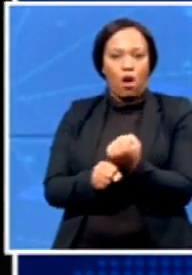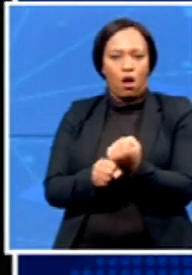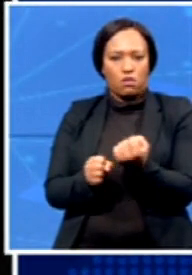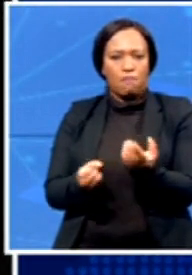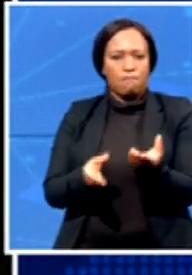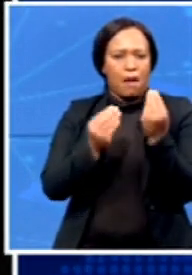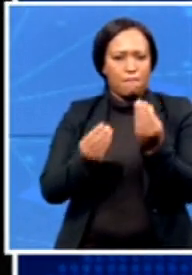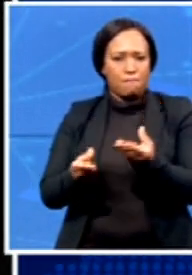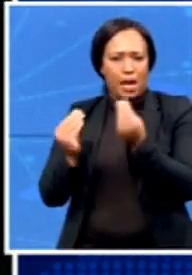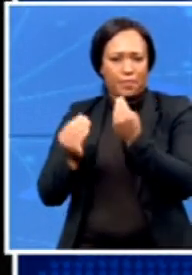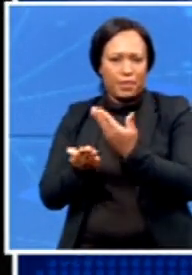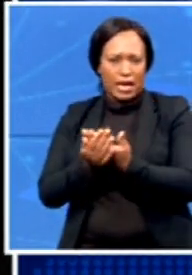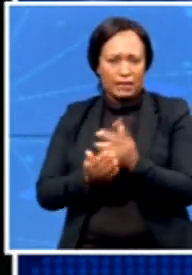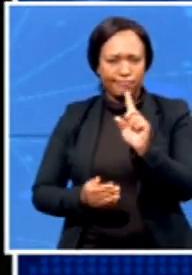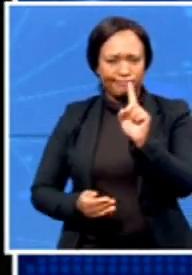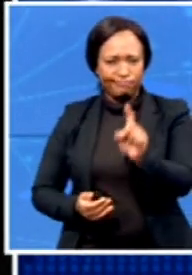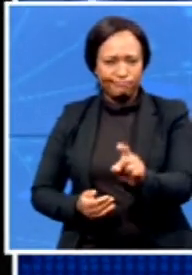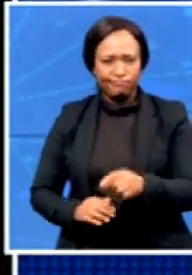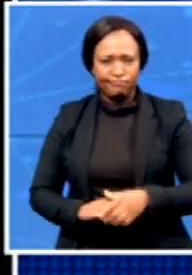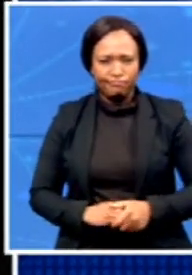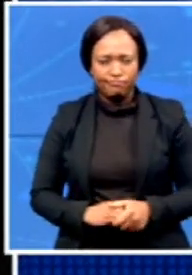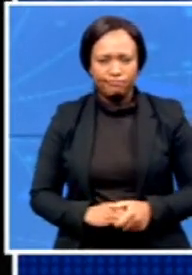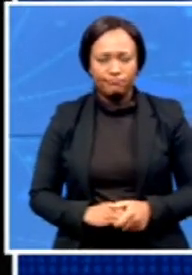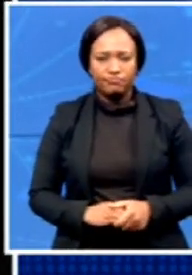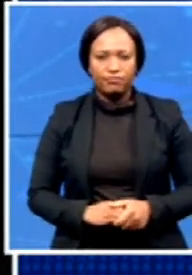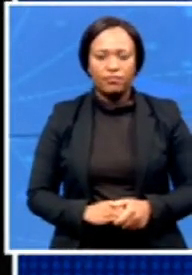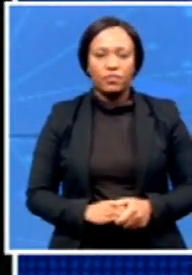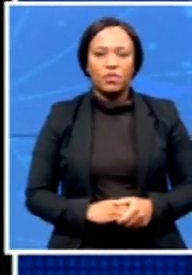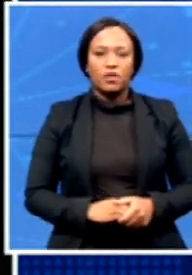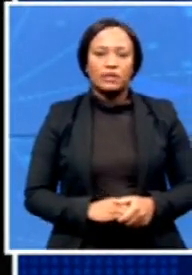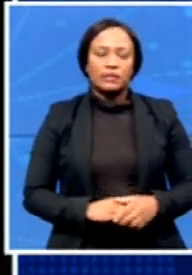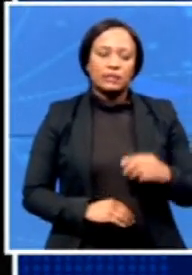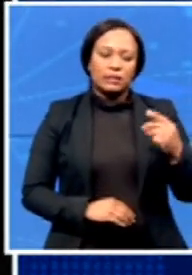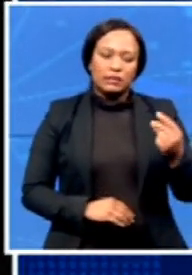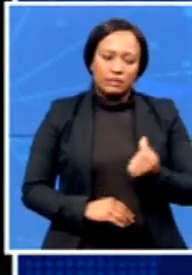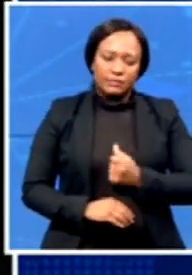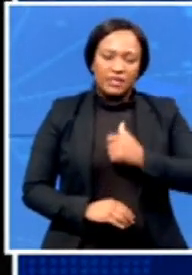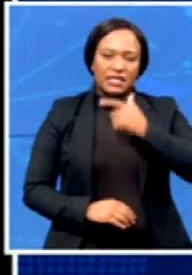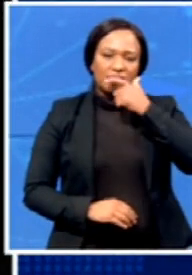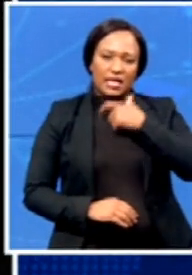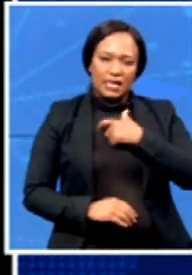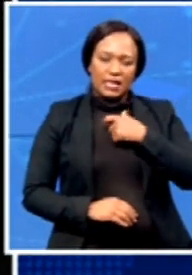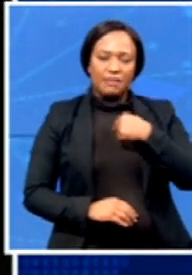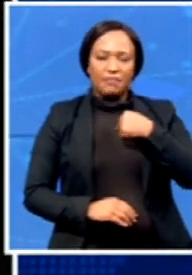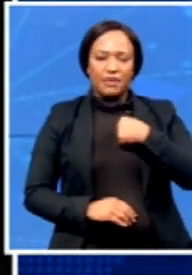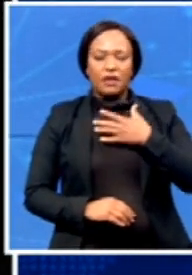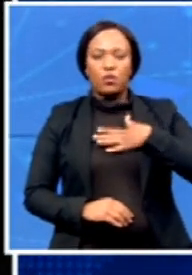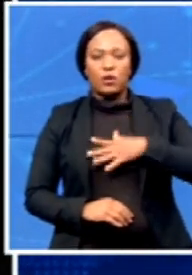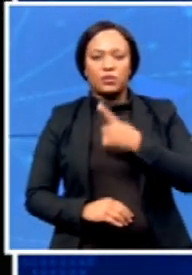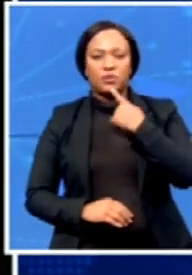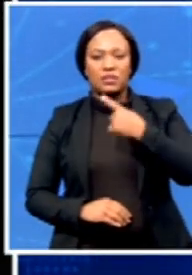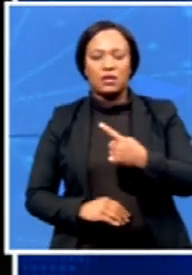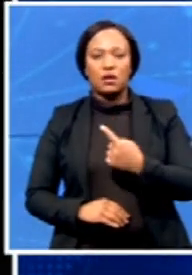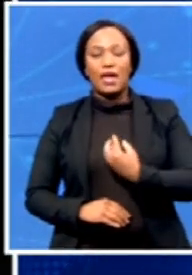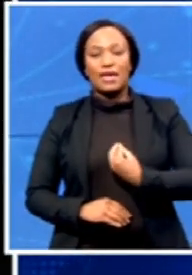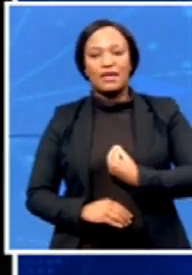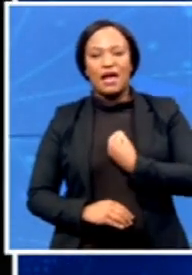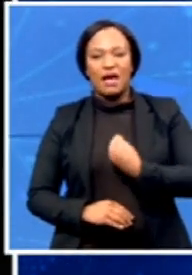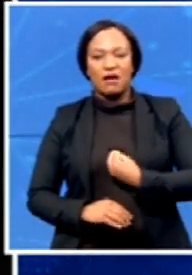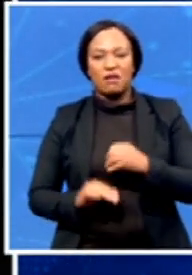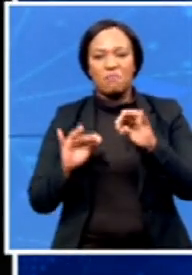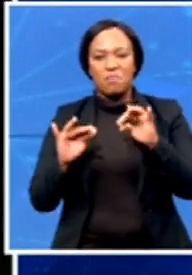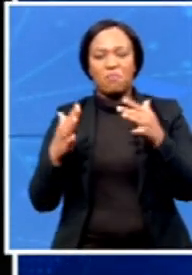Sadly, I would have to say that we are seeing more and more young people that are coming out of universities